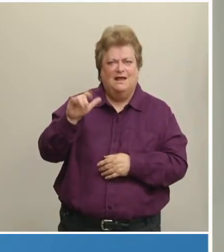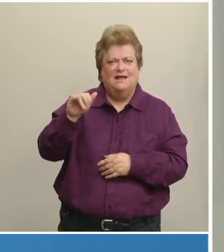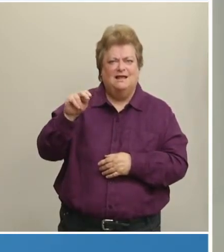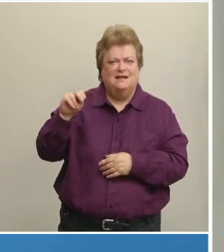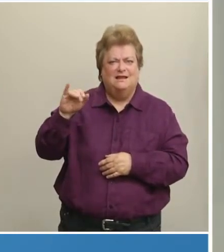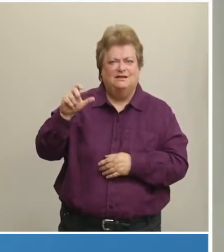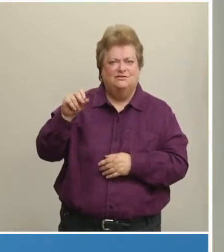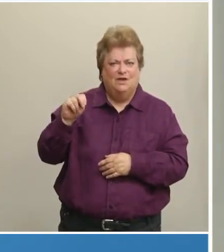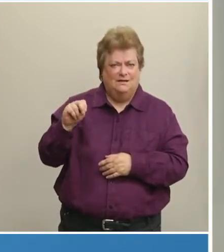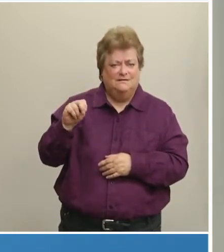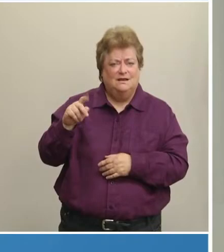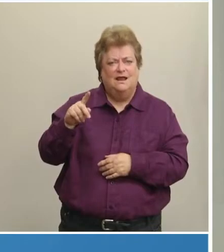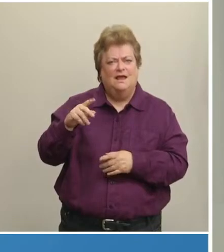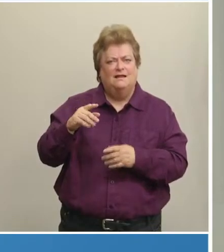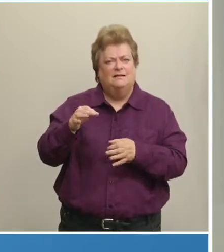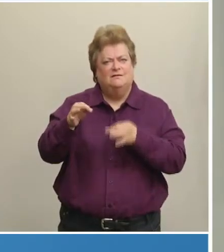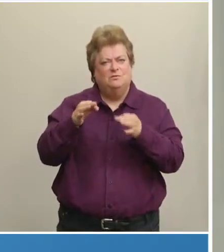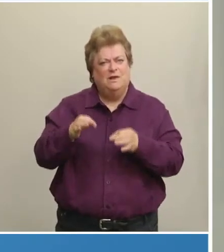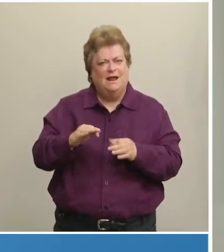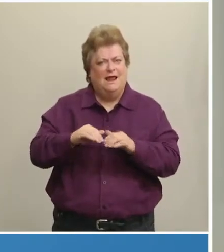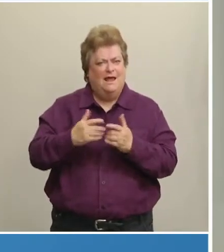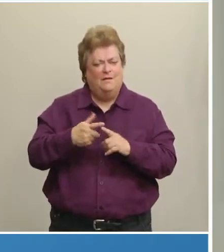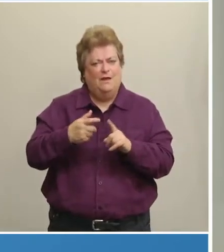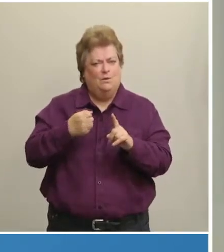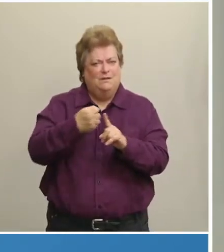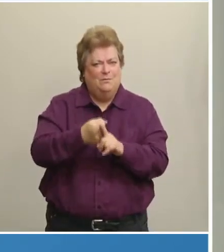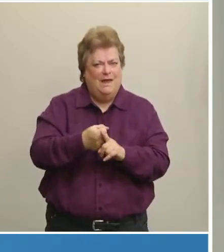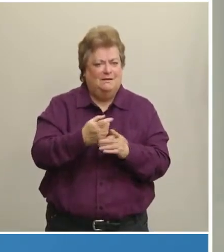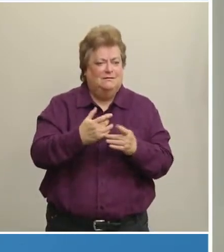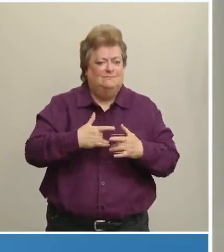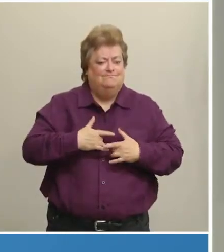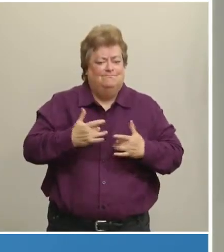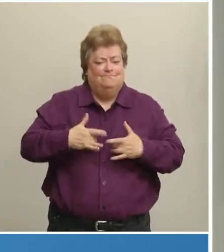this summer, and how you might be able to help. Welcome, Lynn.